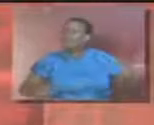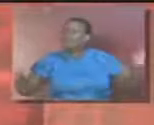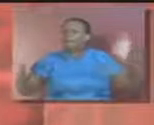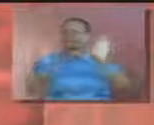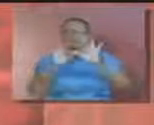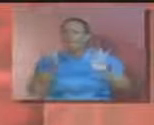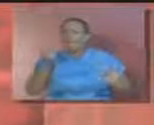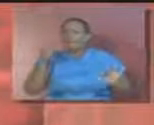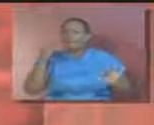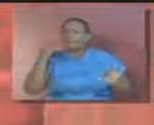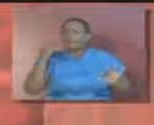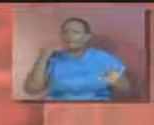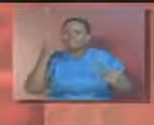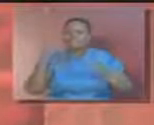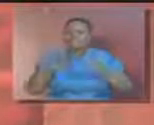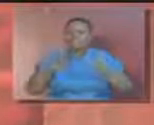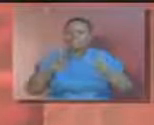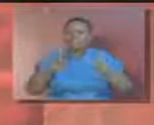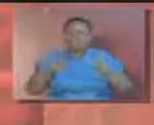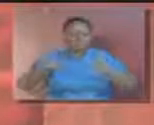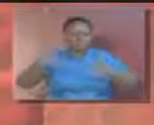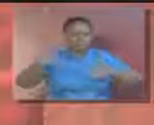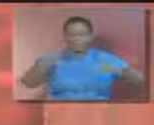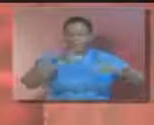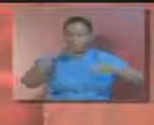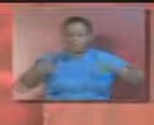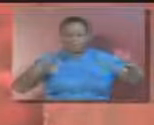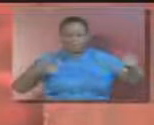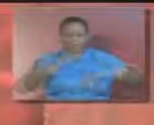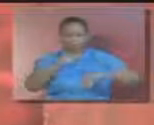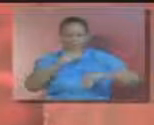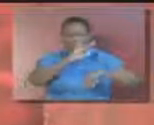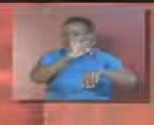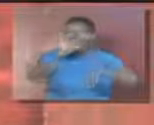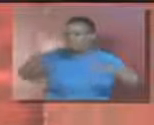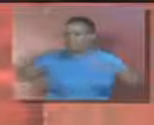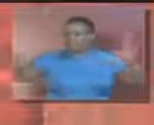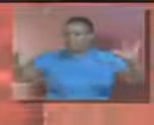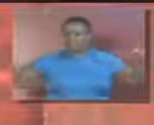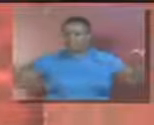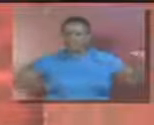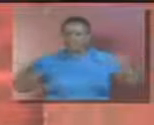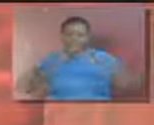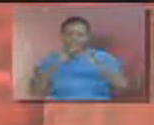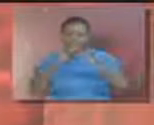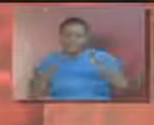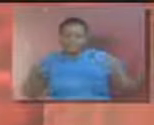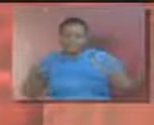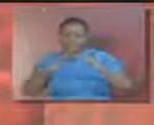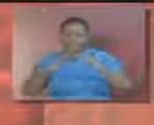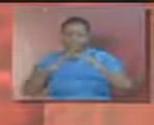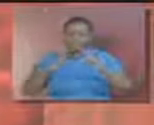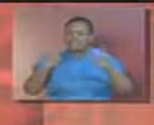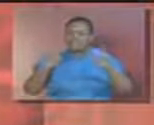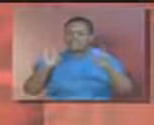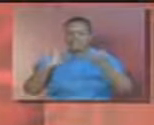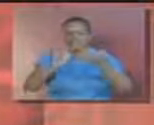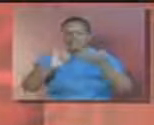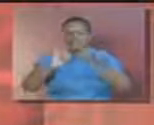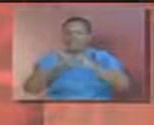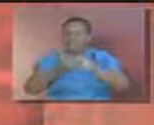that explosive growth that you're seeing is really driven by viral dynamics. That's how viruses work in an